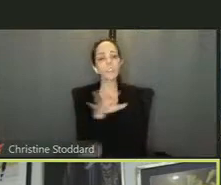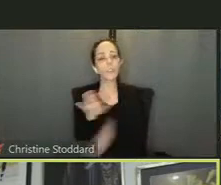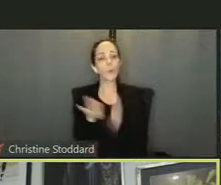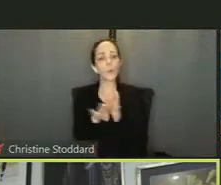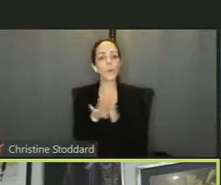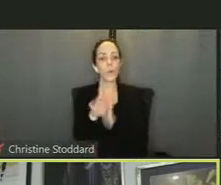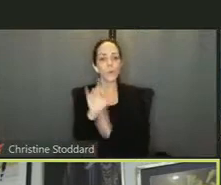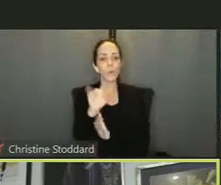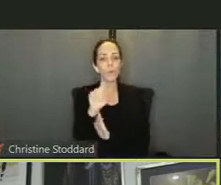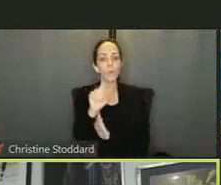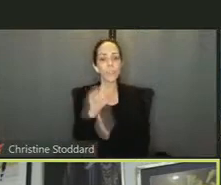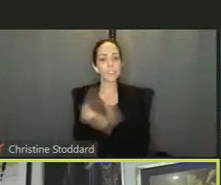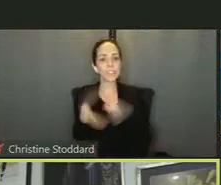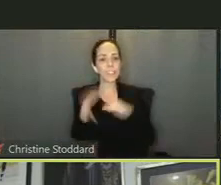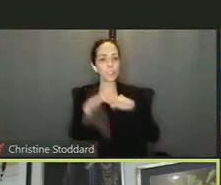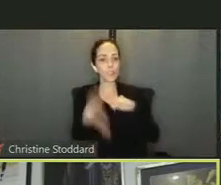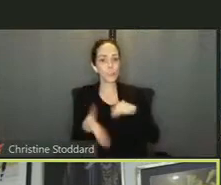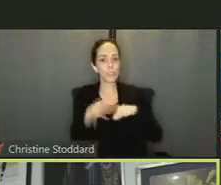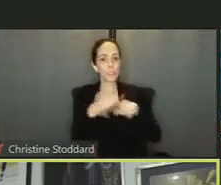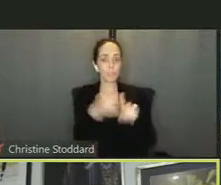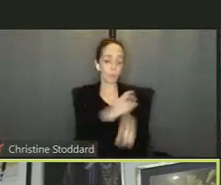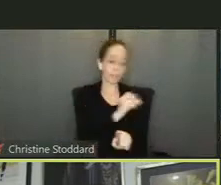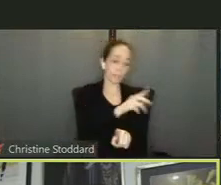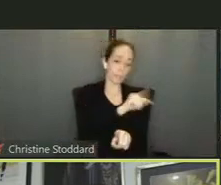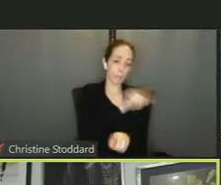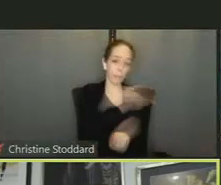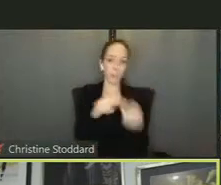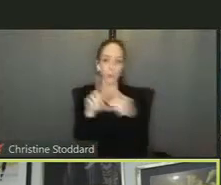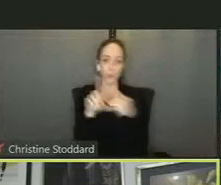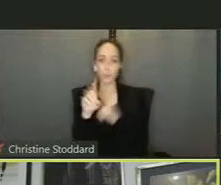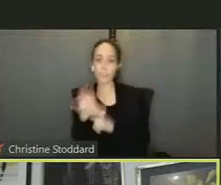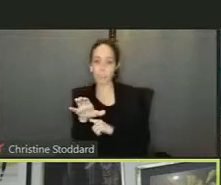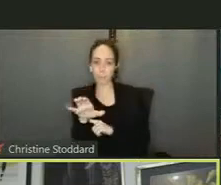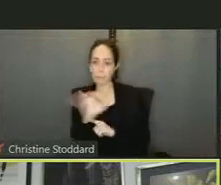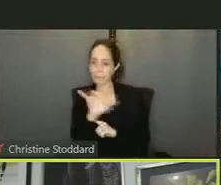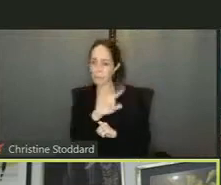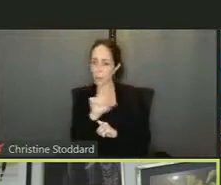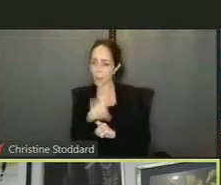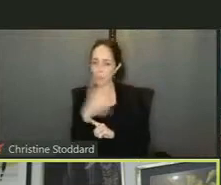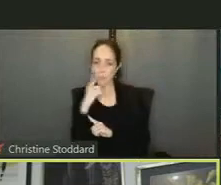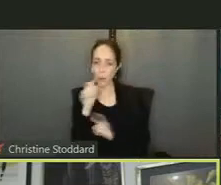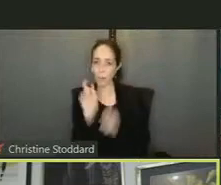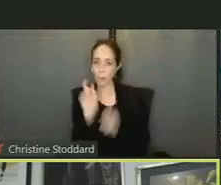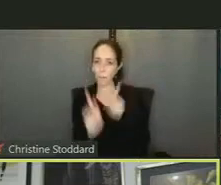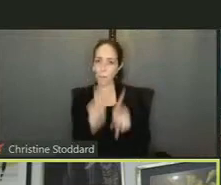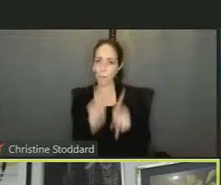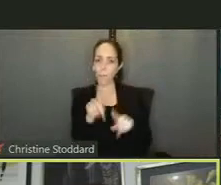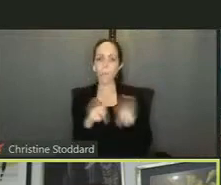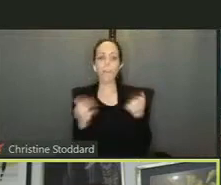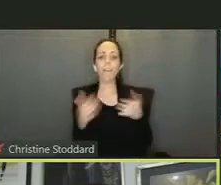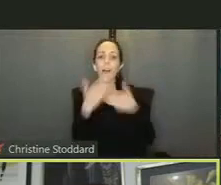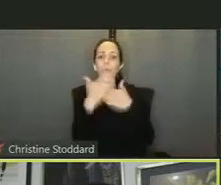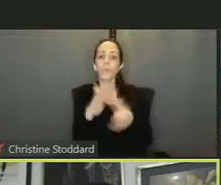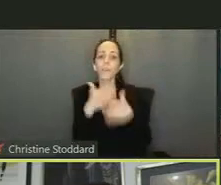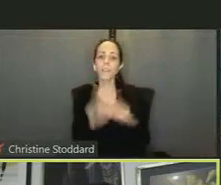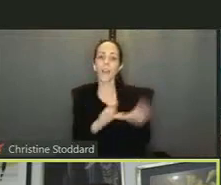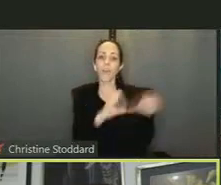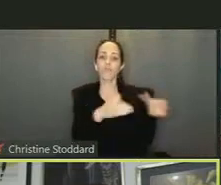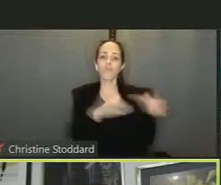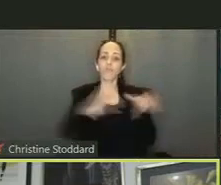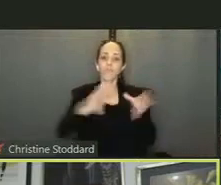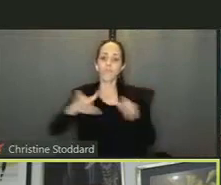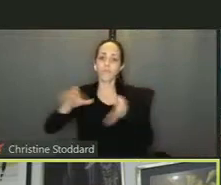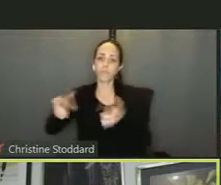same question since September to December. But breaking it down by racial and ethnic groups, you can see that